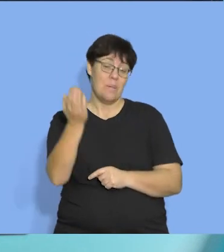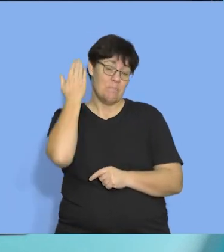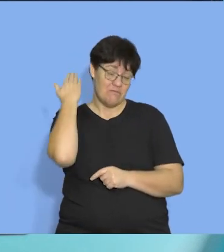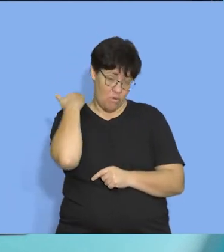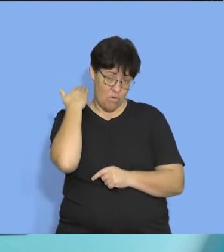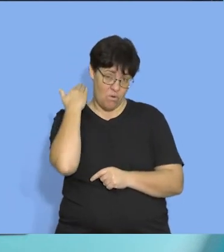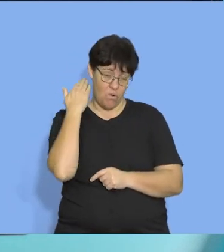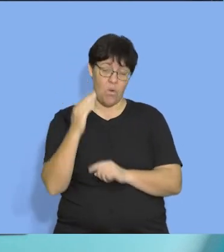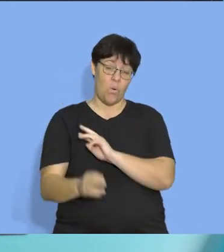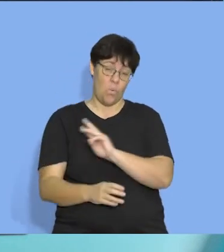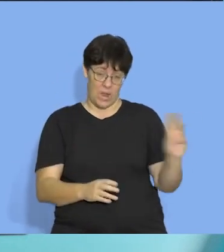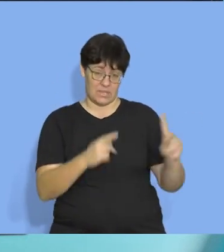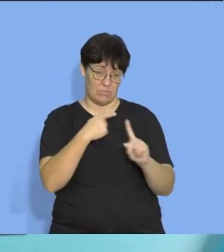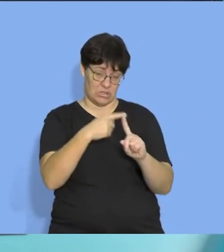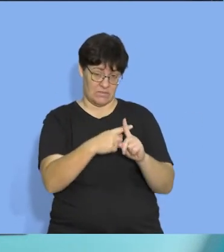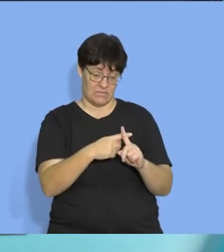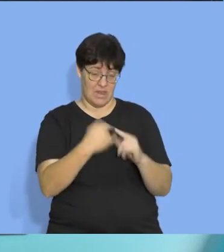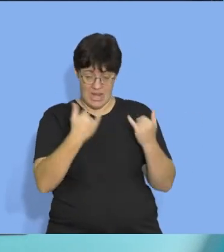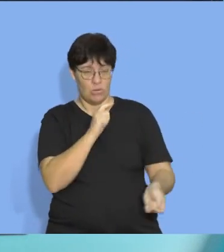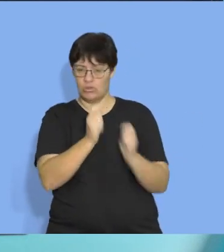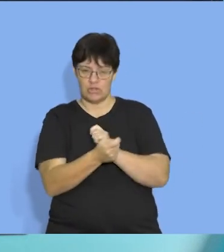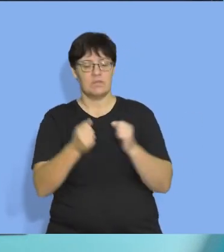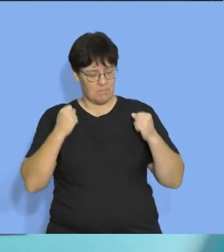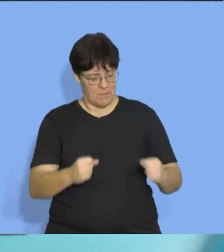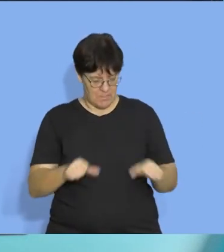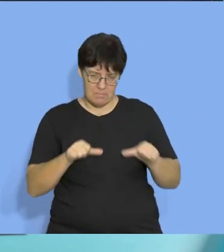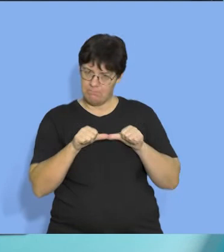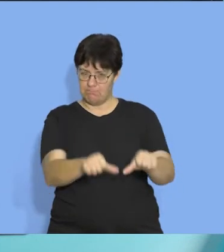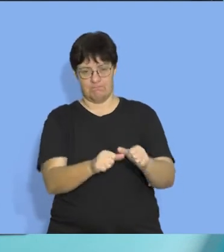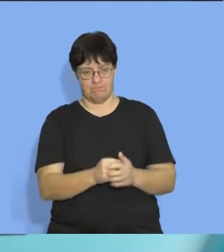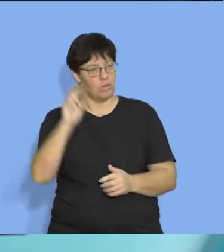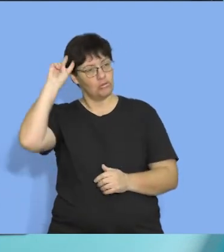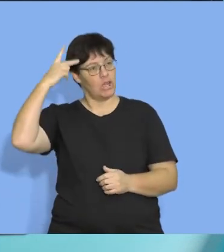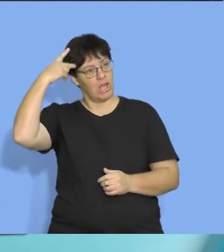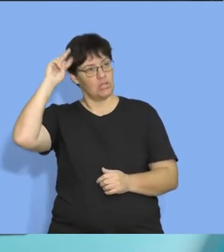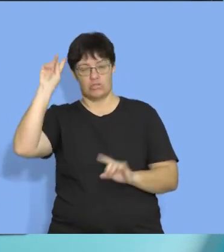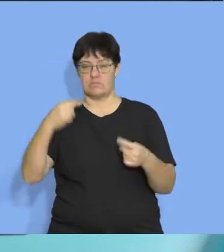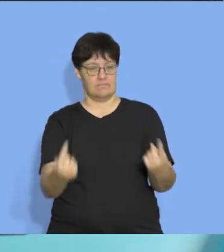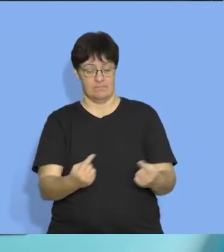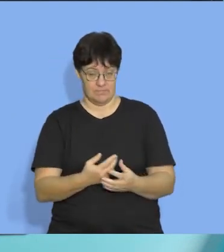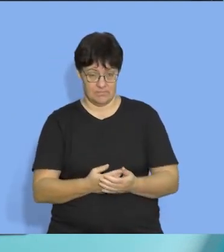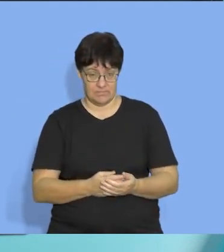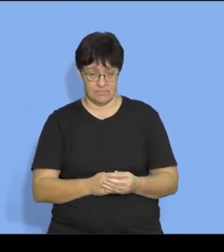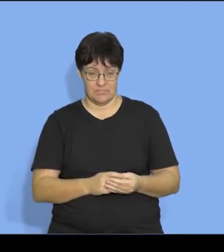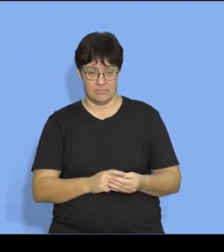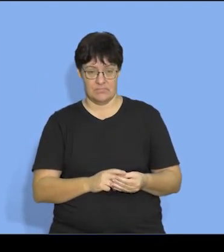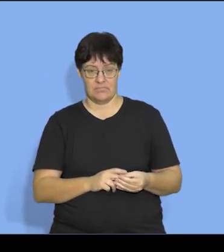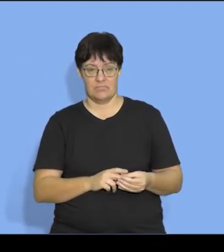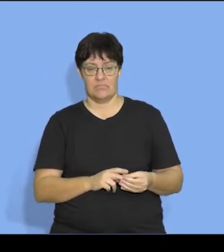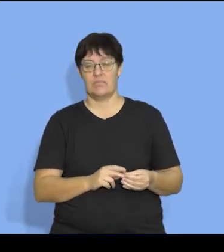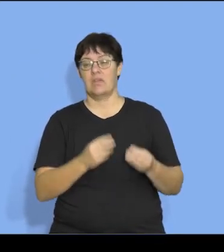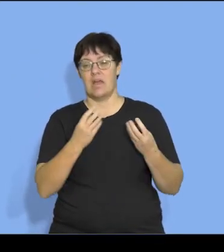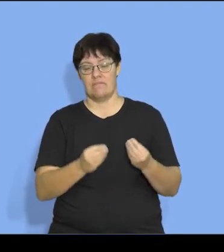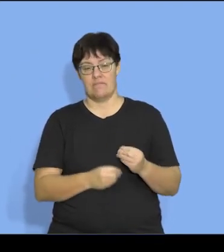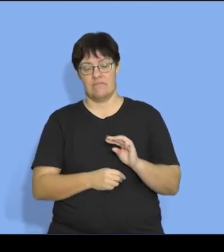last part of this, we went west is positive. I have to stick to that. You can't change your mind along the way. So we've still